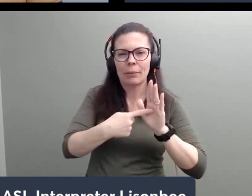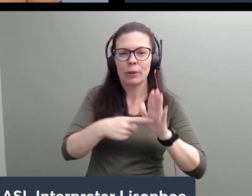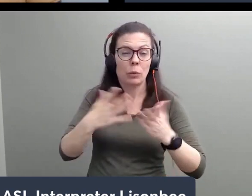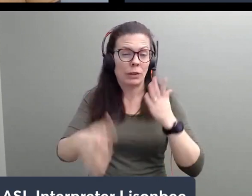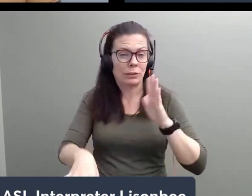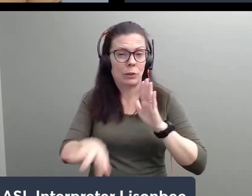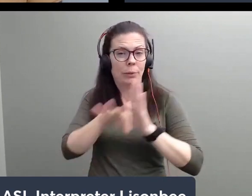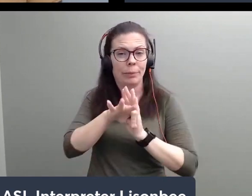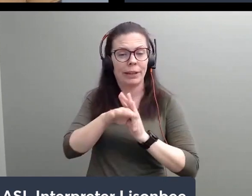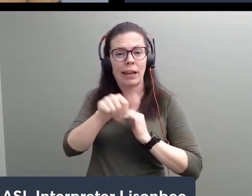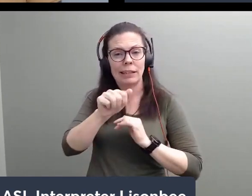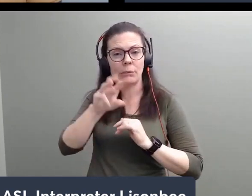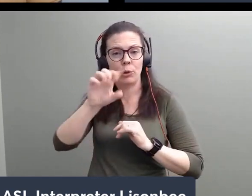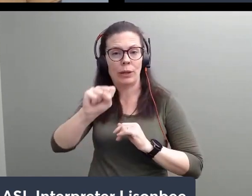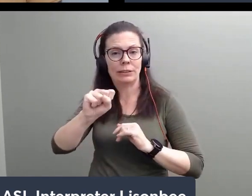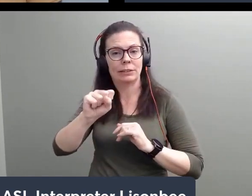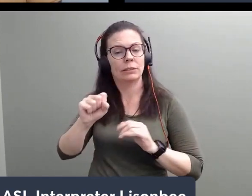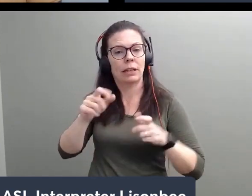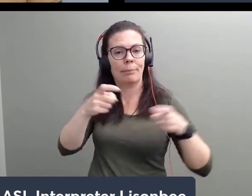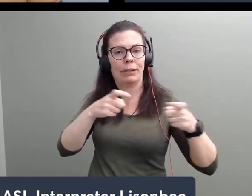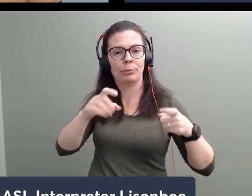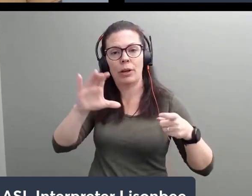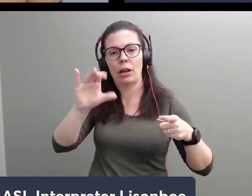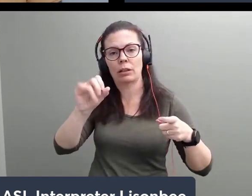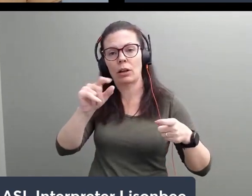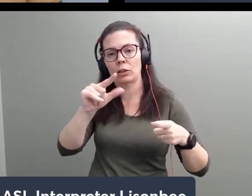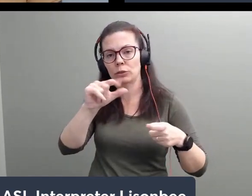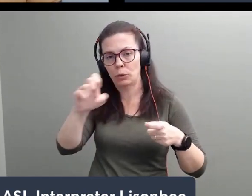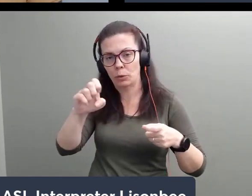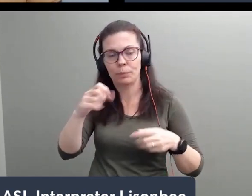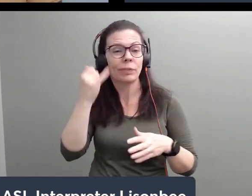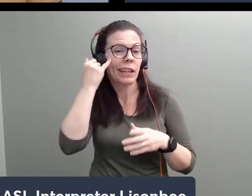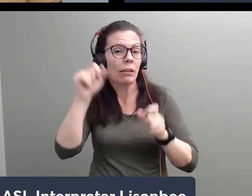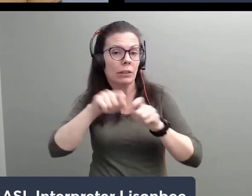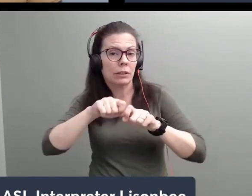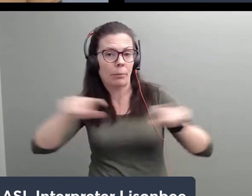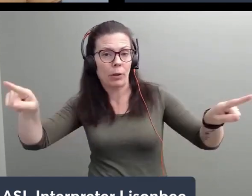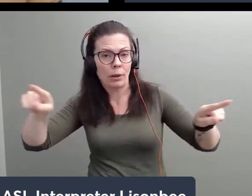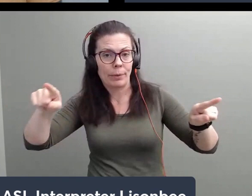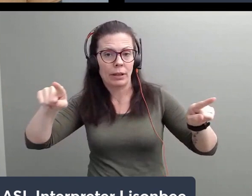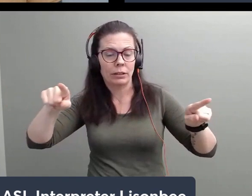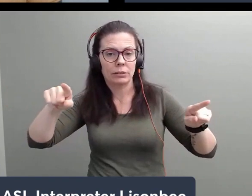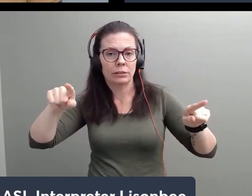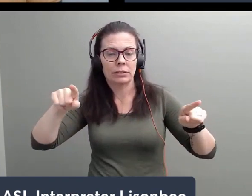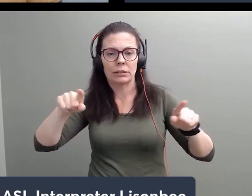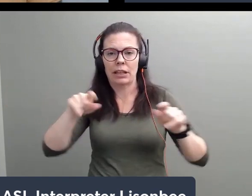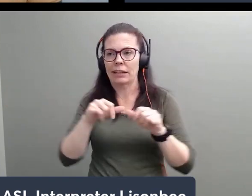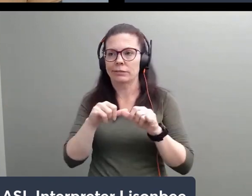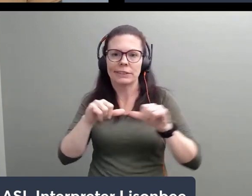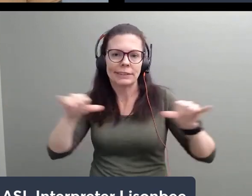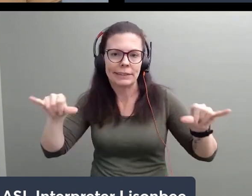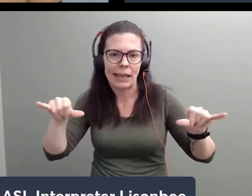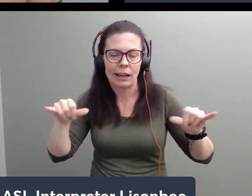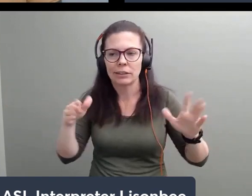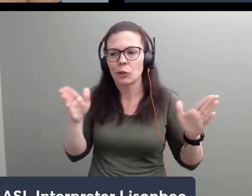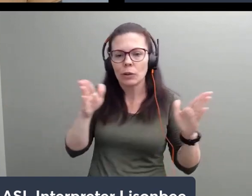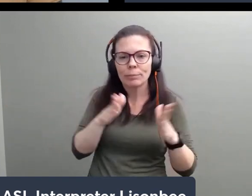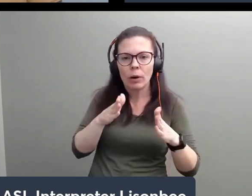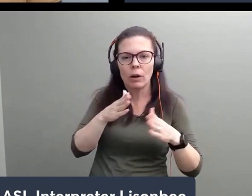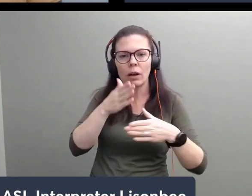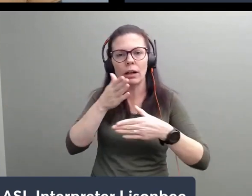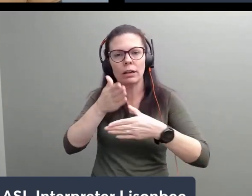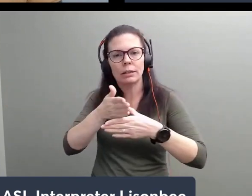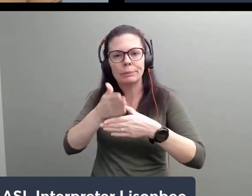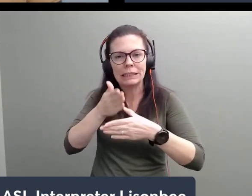AWS Management Console. Now, when you have deployments that extend a scale, like for a small, medium, large